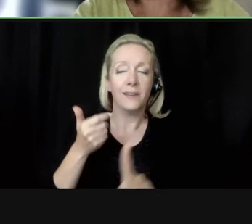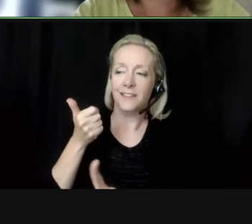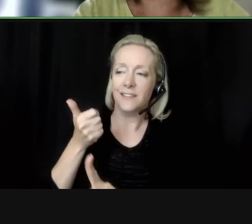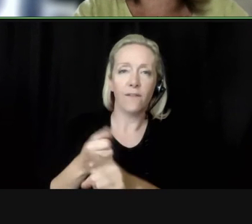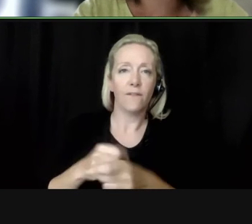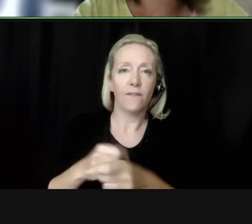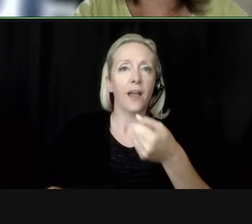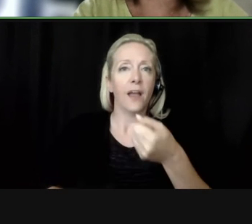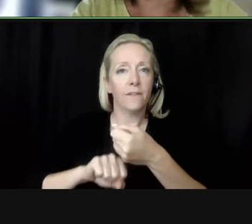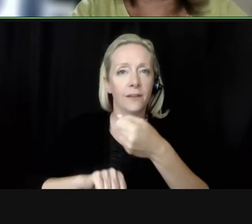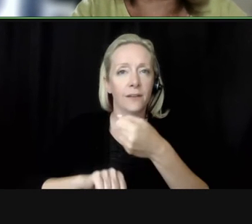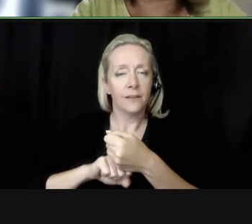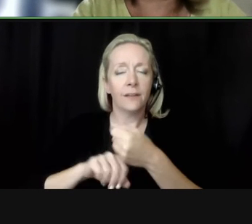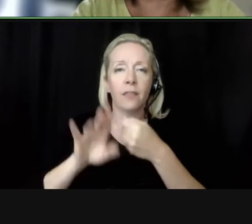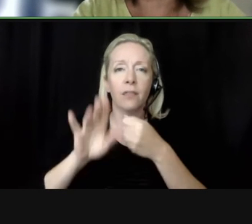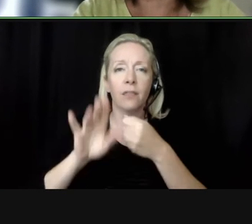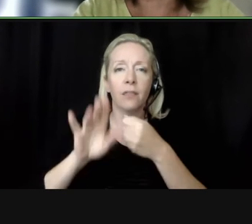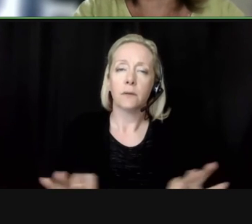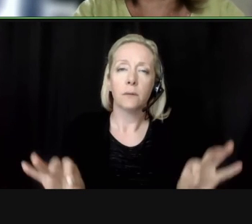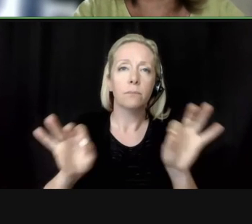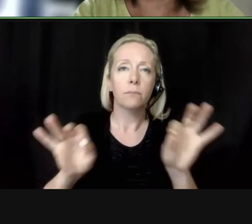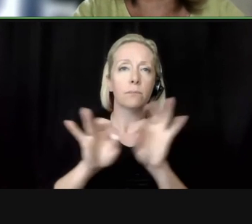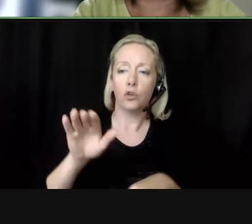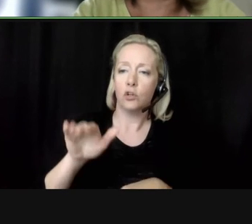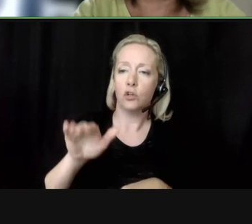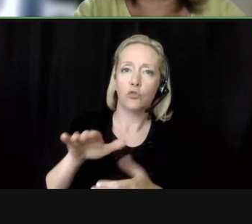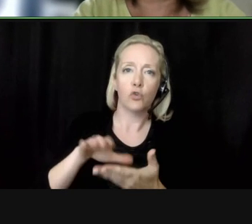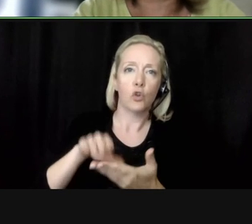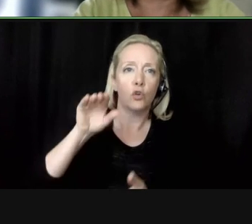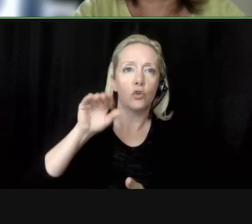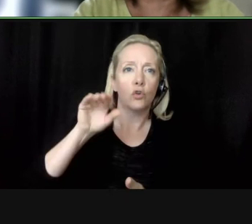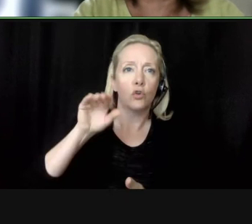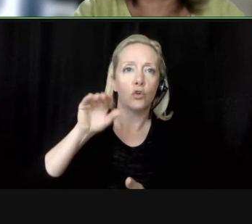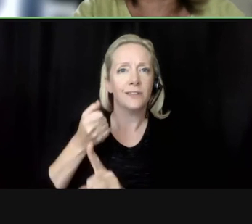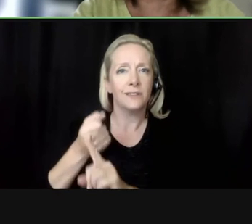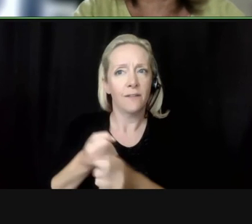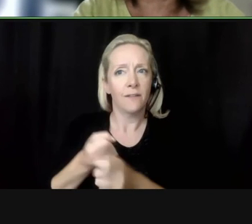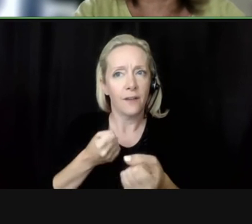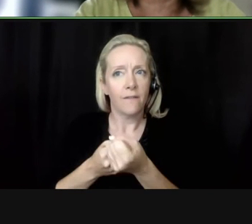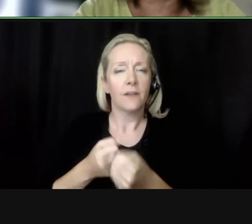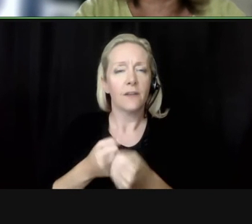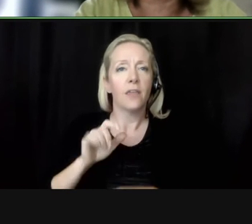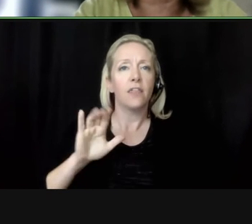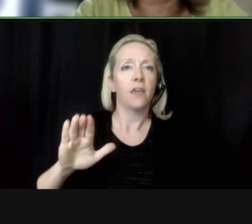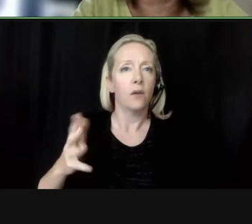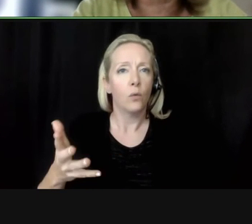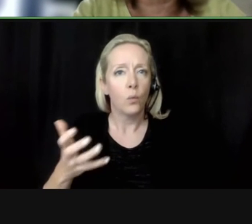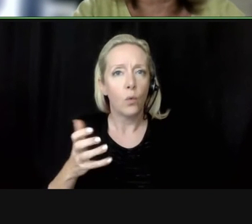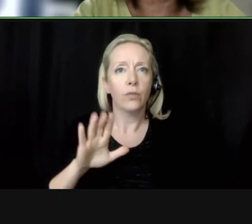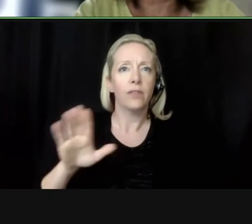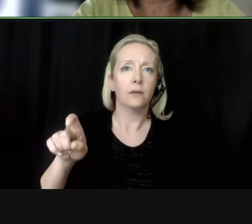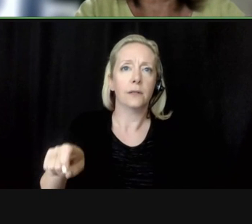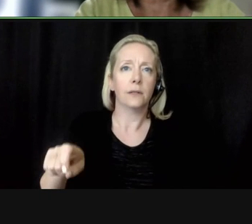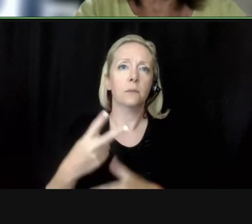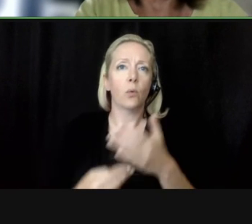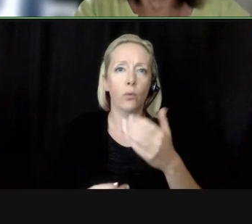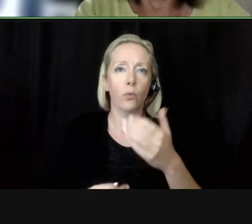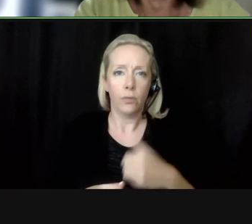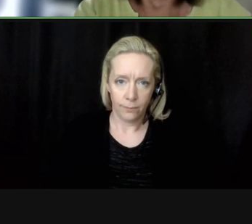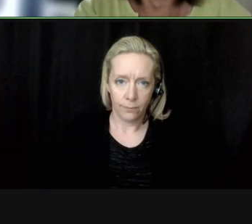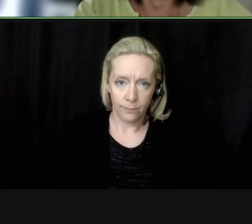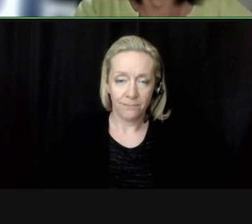that children can advocate for themselves of what their wants and needs are if they are all able to.